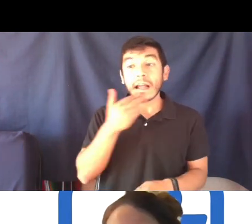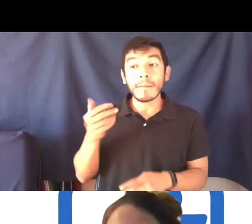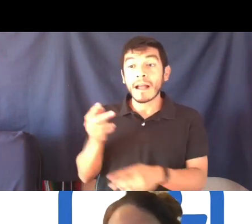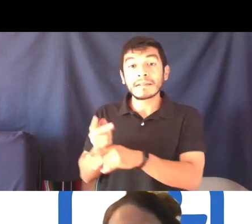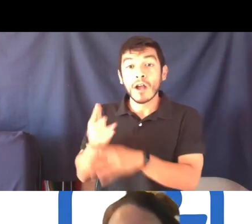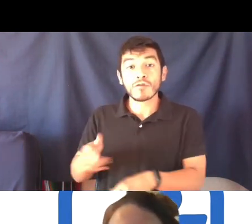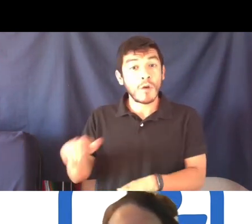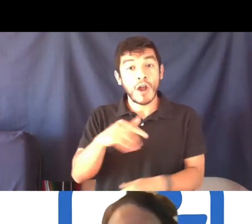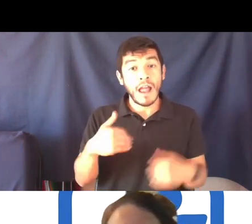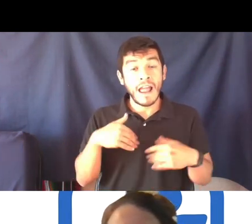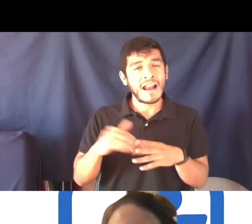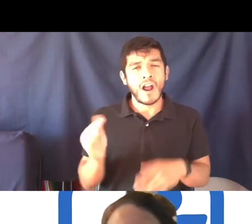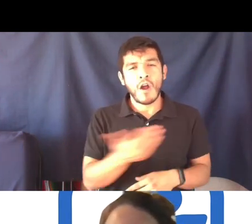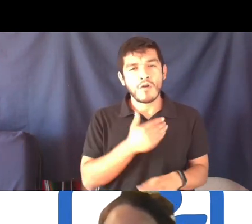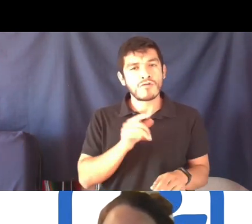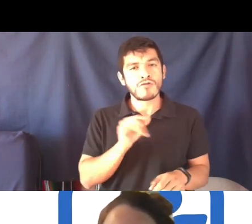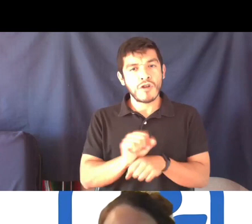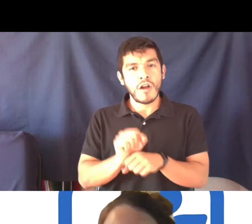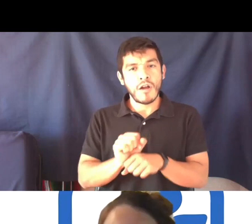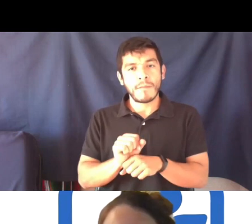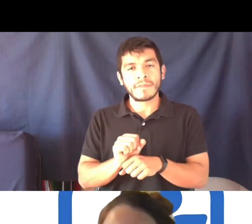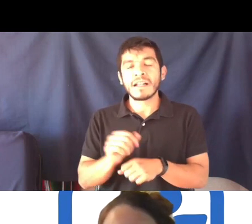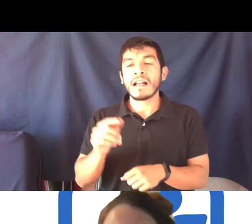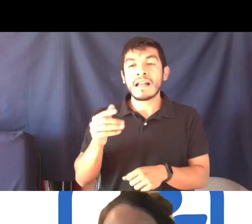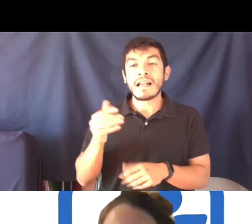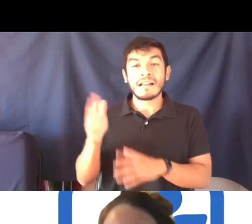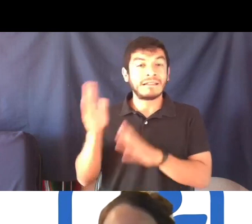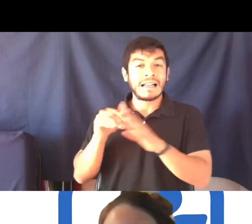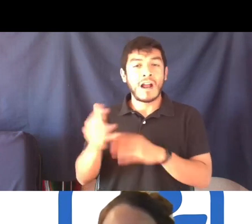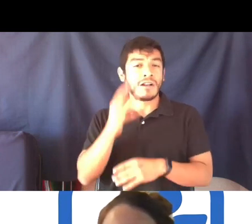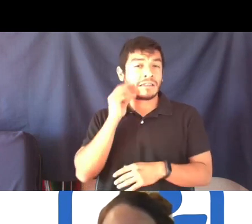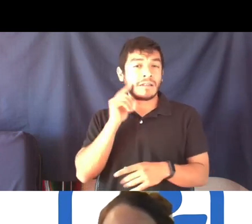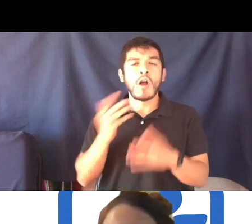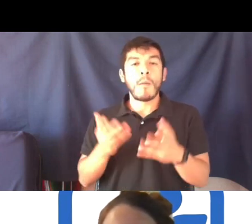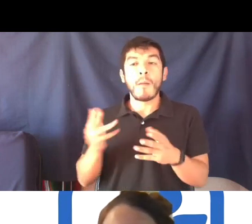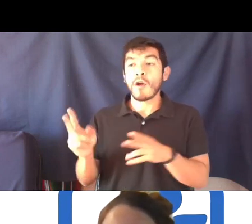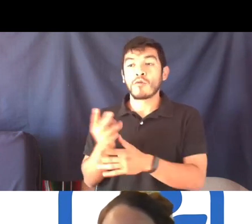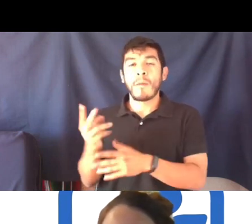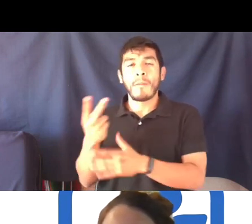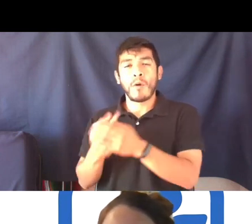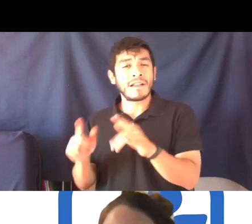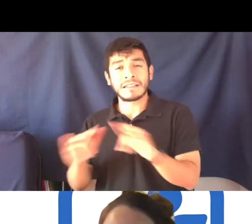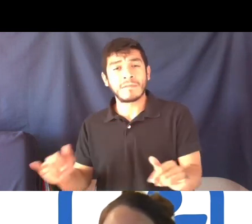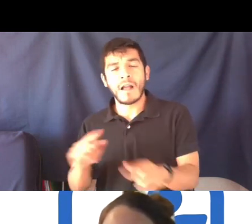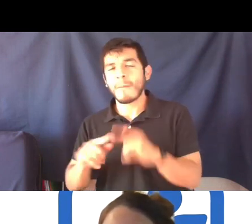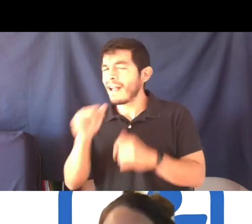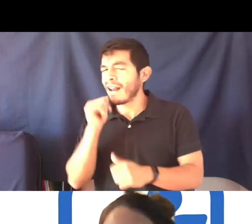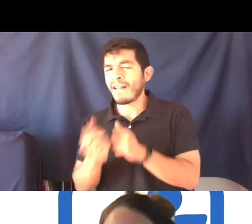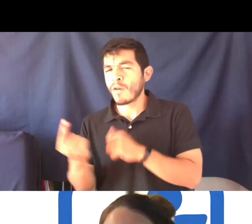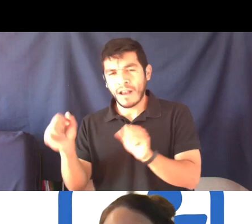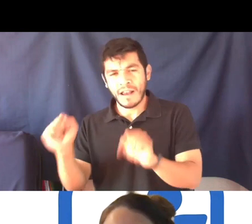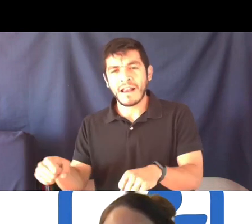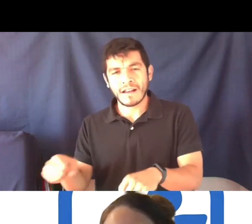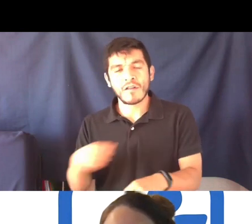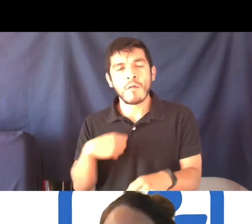had in our own jobs have probably worn those hats equally well, but not everyone can. And so I think making sure that